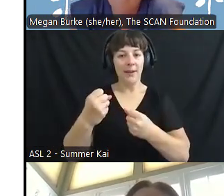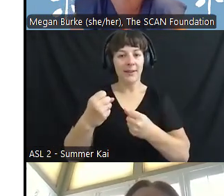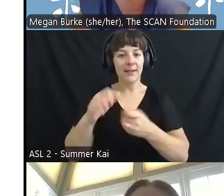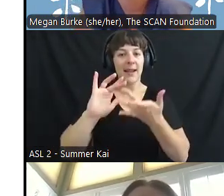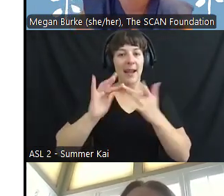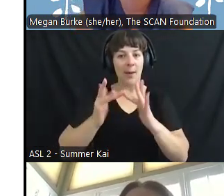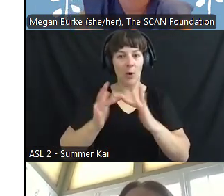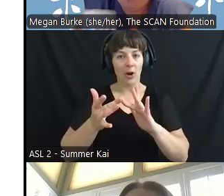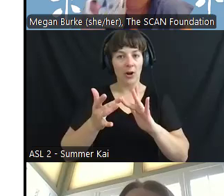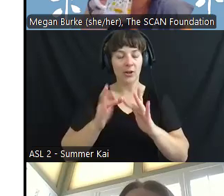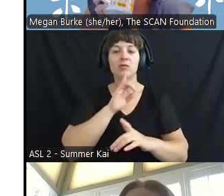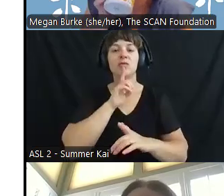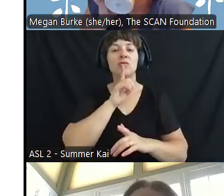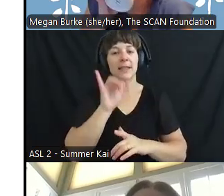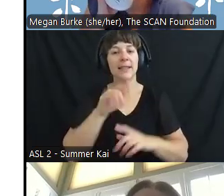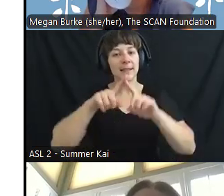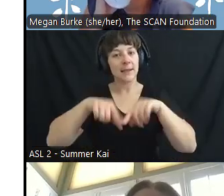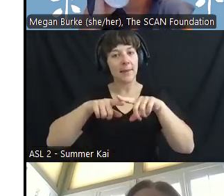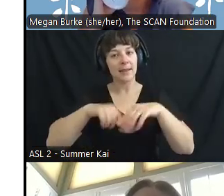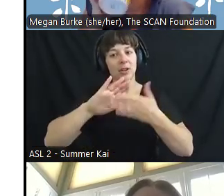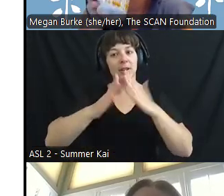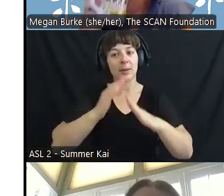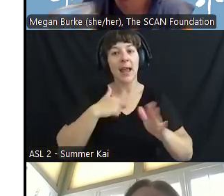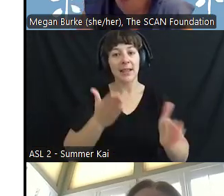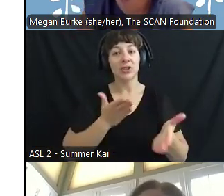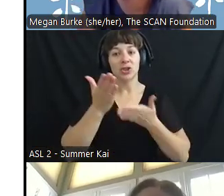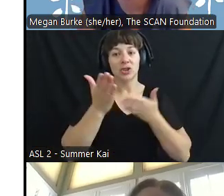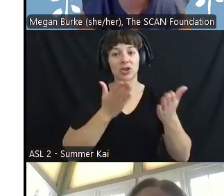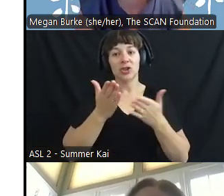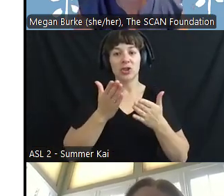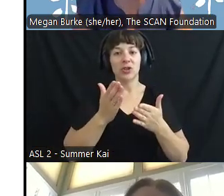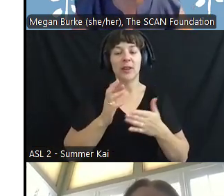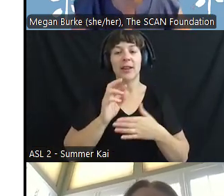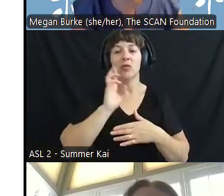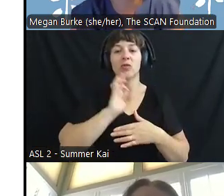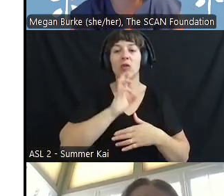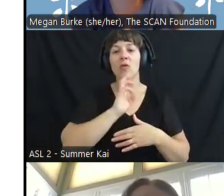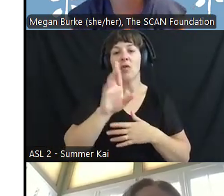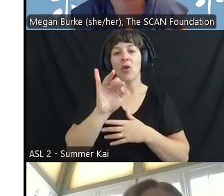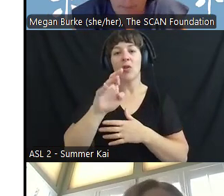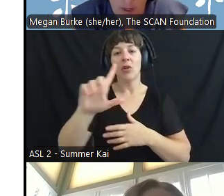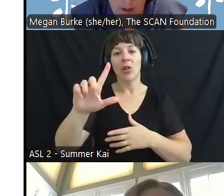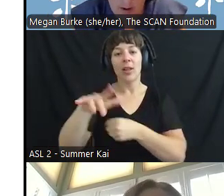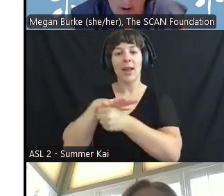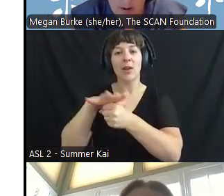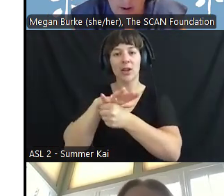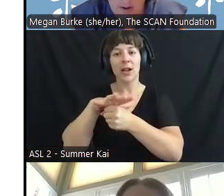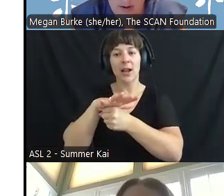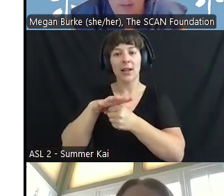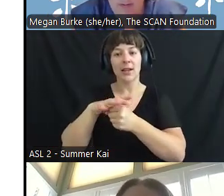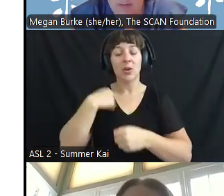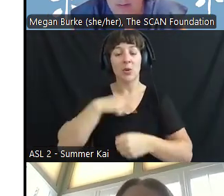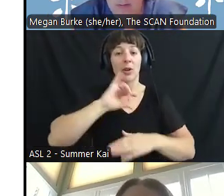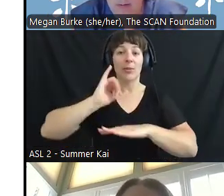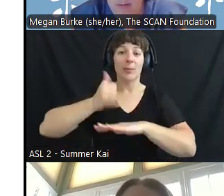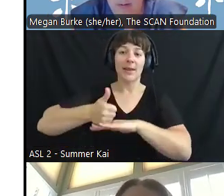really, depending upon the communities, like I serve primarily rural areas, although we are based in Sacramento